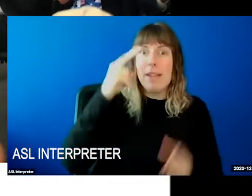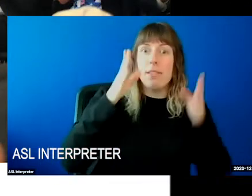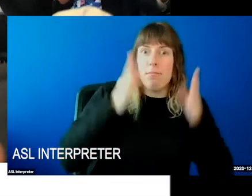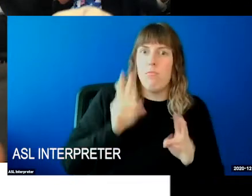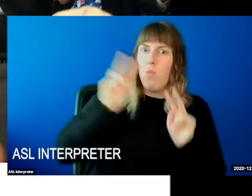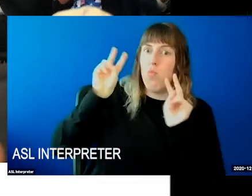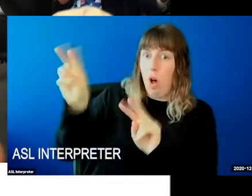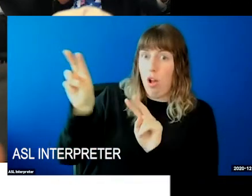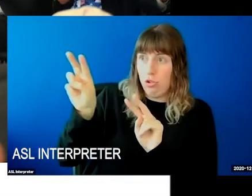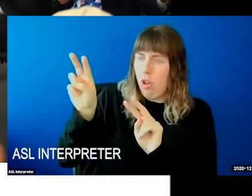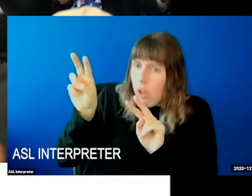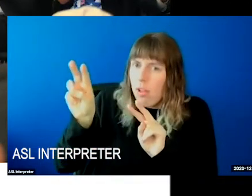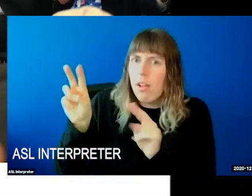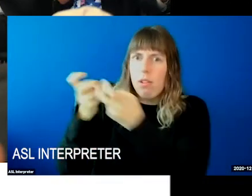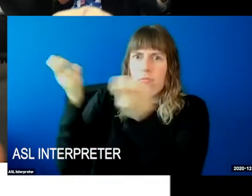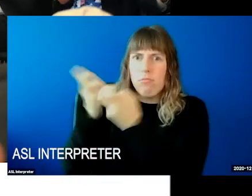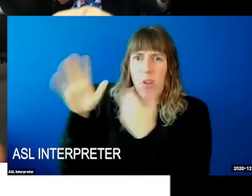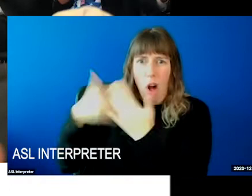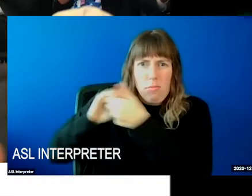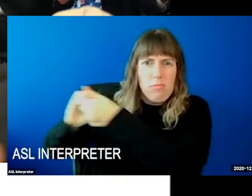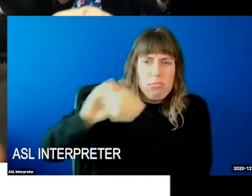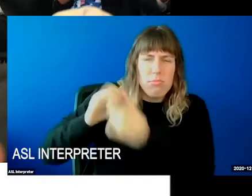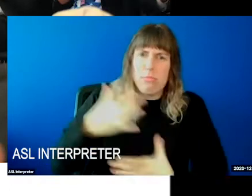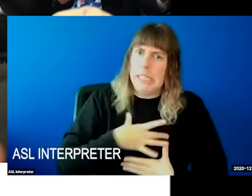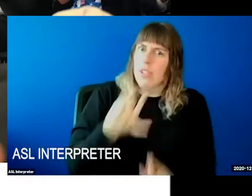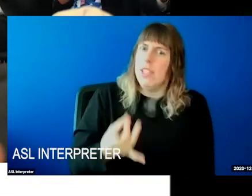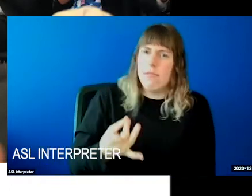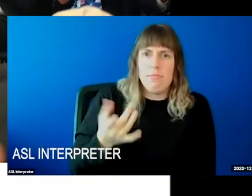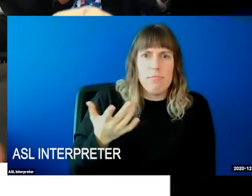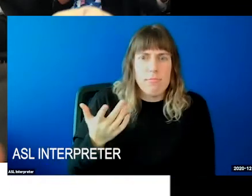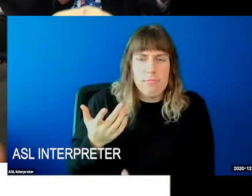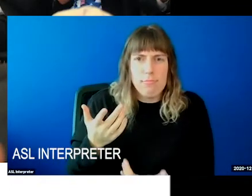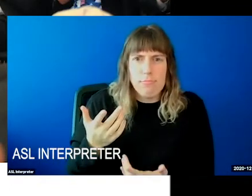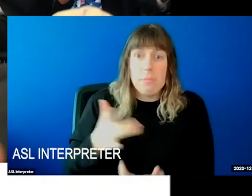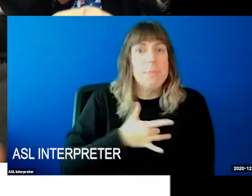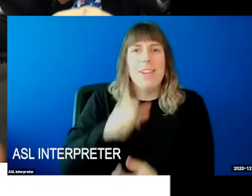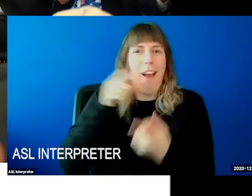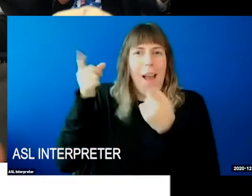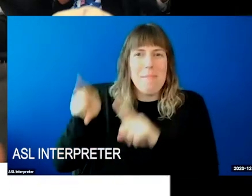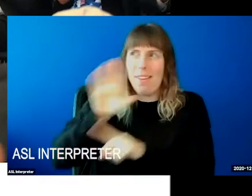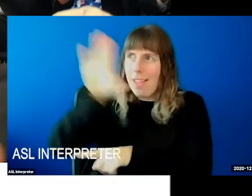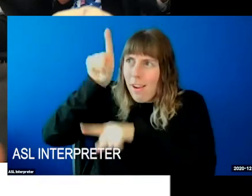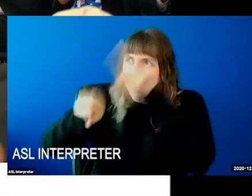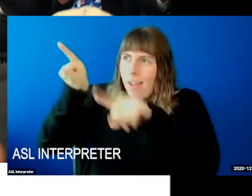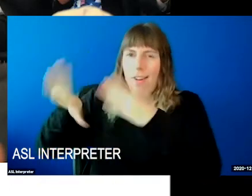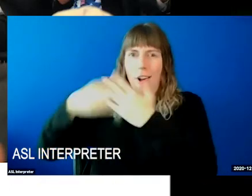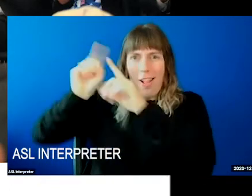these people speaking with one voice in all their diversity and